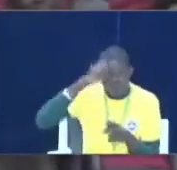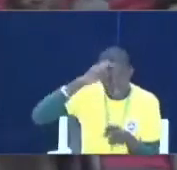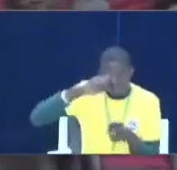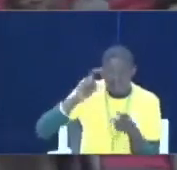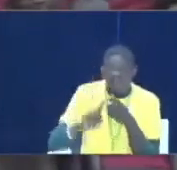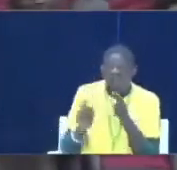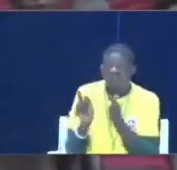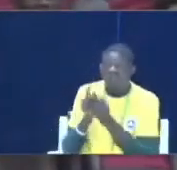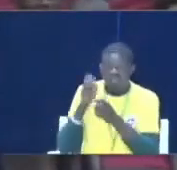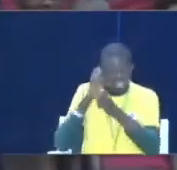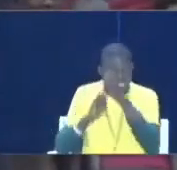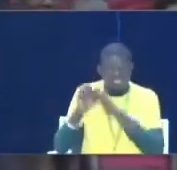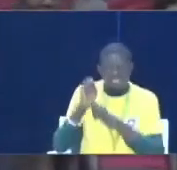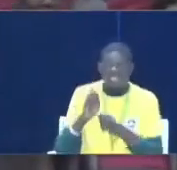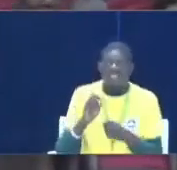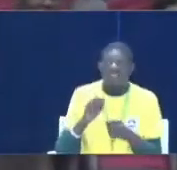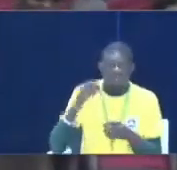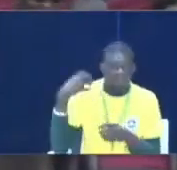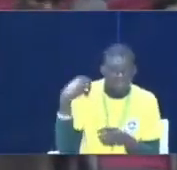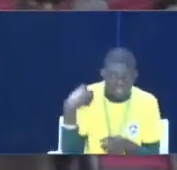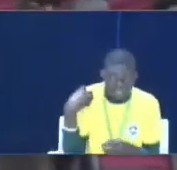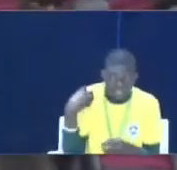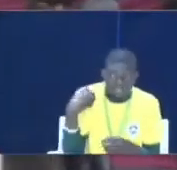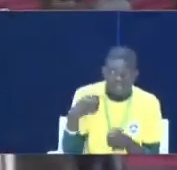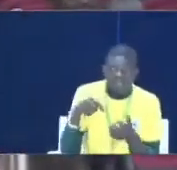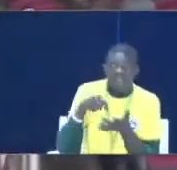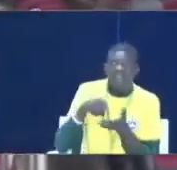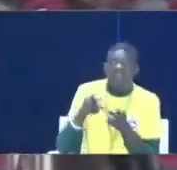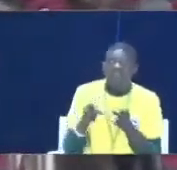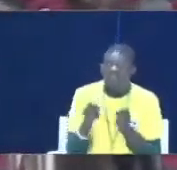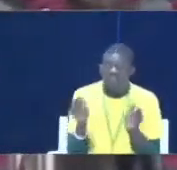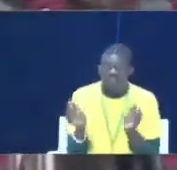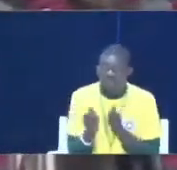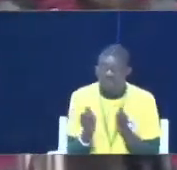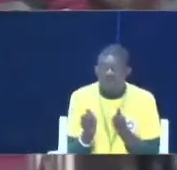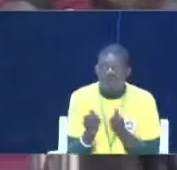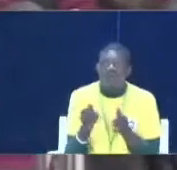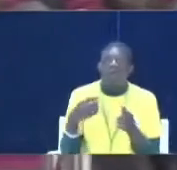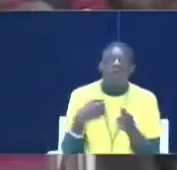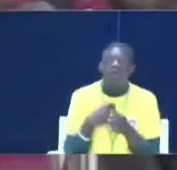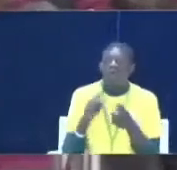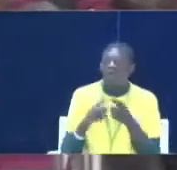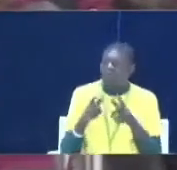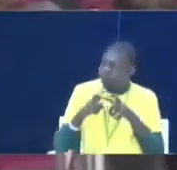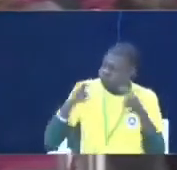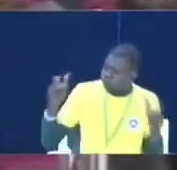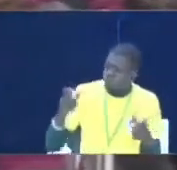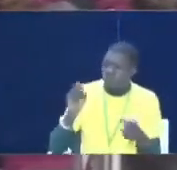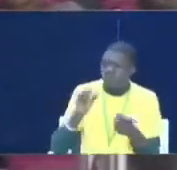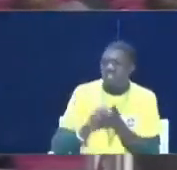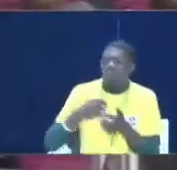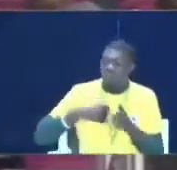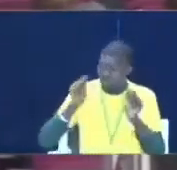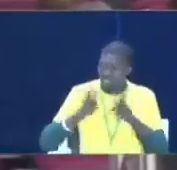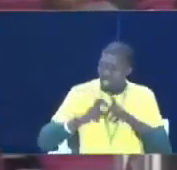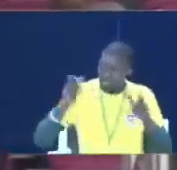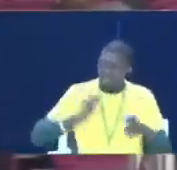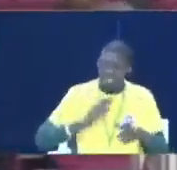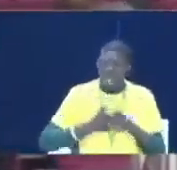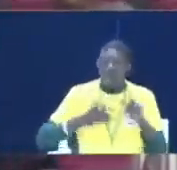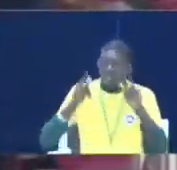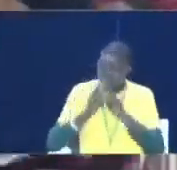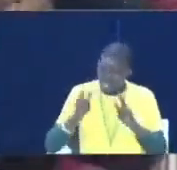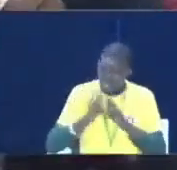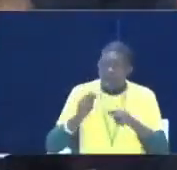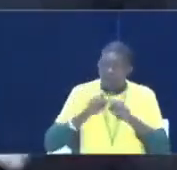to Elijah and they told him, Master, this place is too small. We want to go get wood so that we can expand our tents.